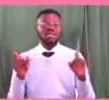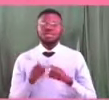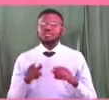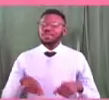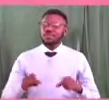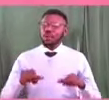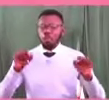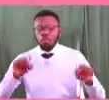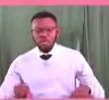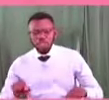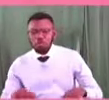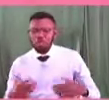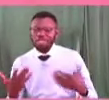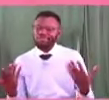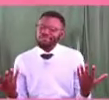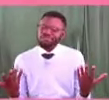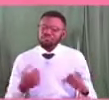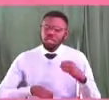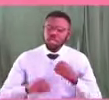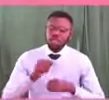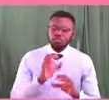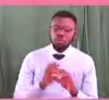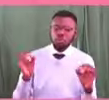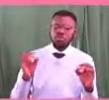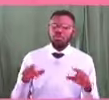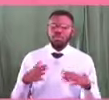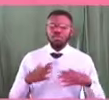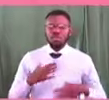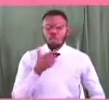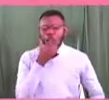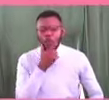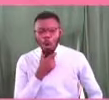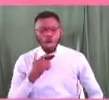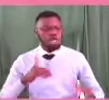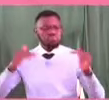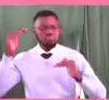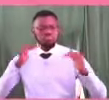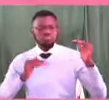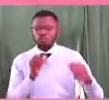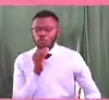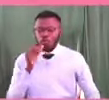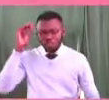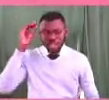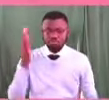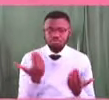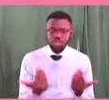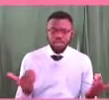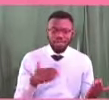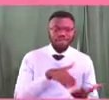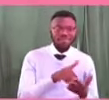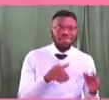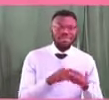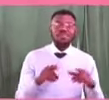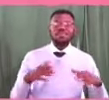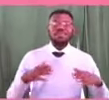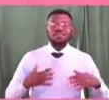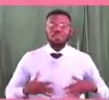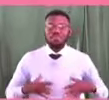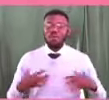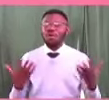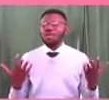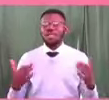potential. Older citizens, orphans, and vulnerable children, as well as people living with